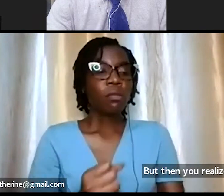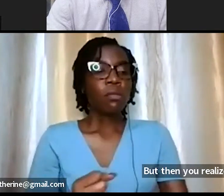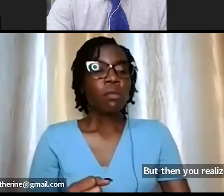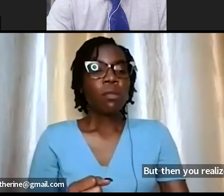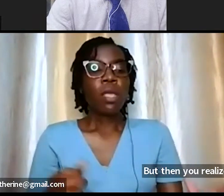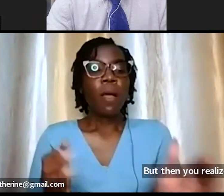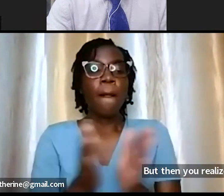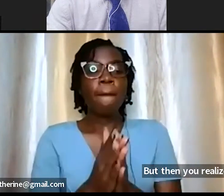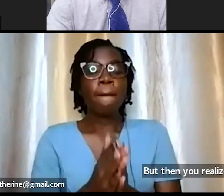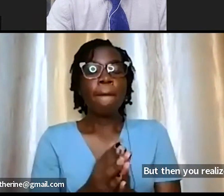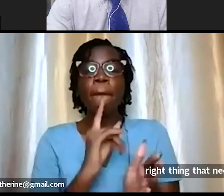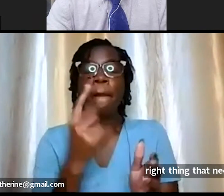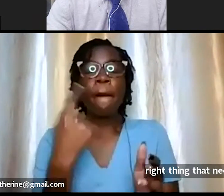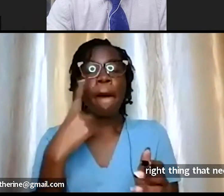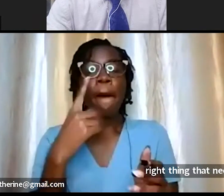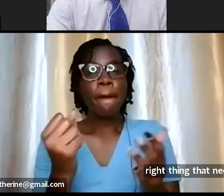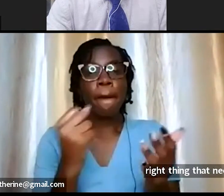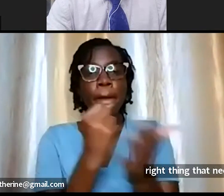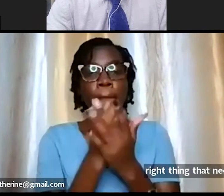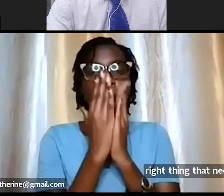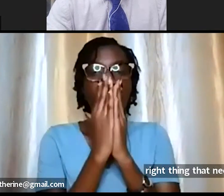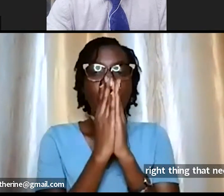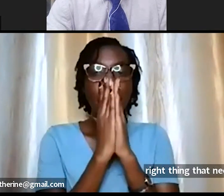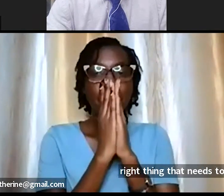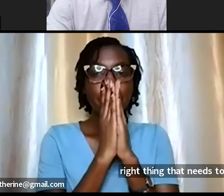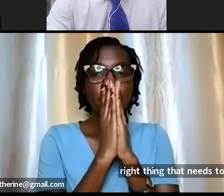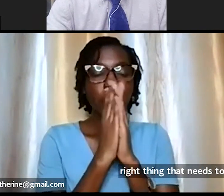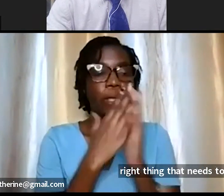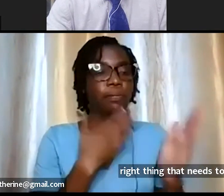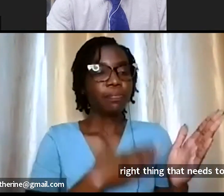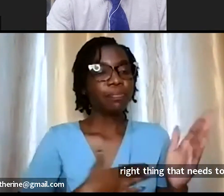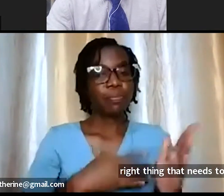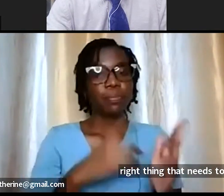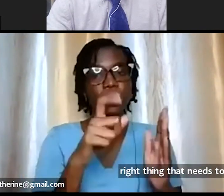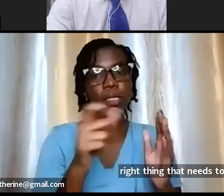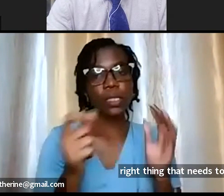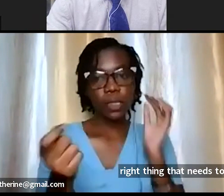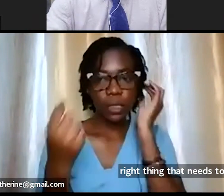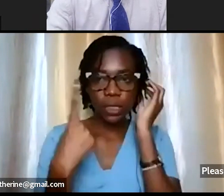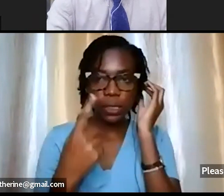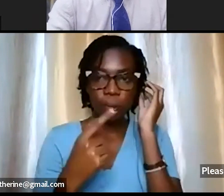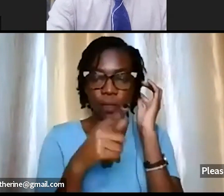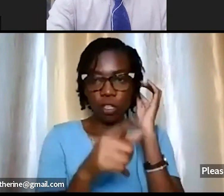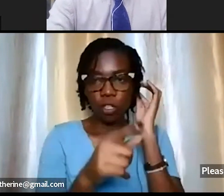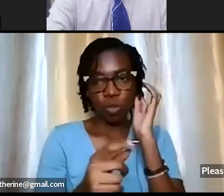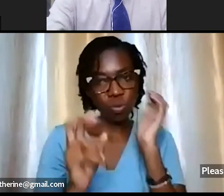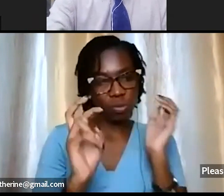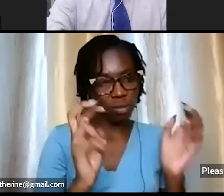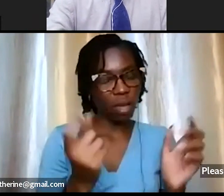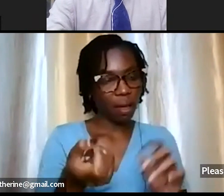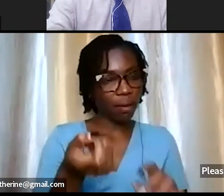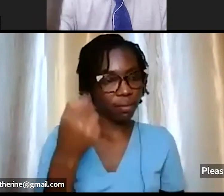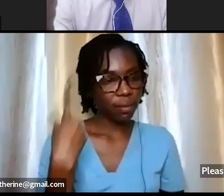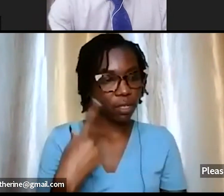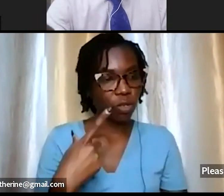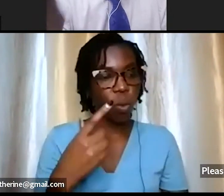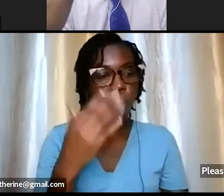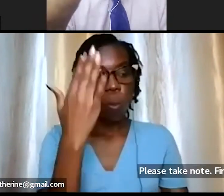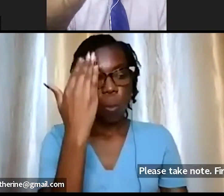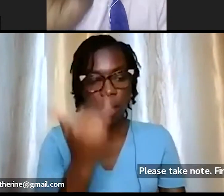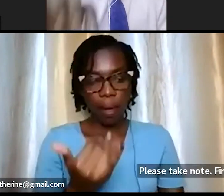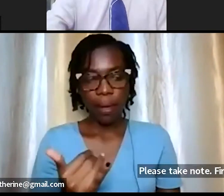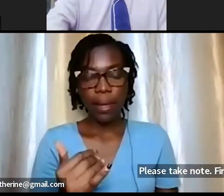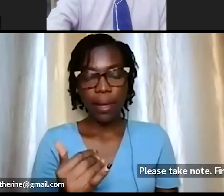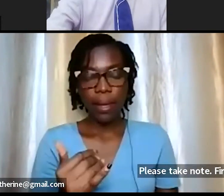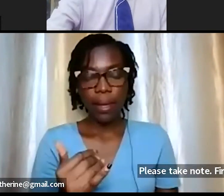for the employees, please take note. First, seek to understand why the decision was